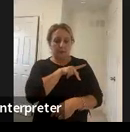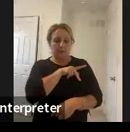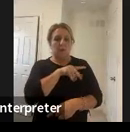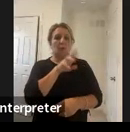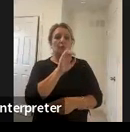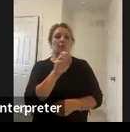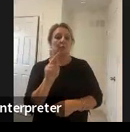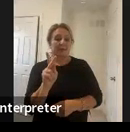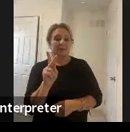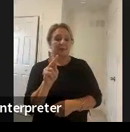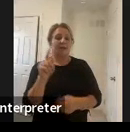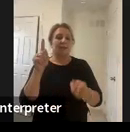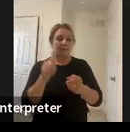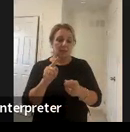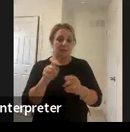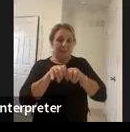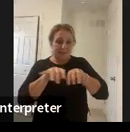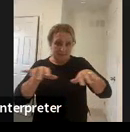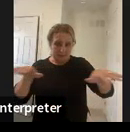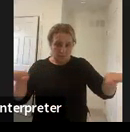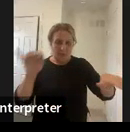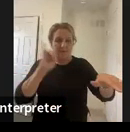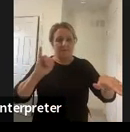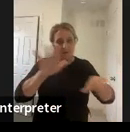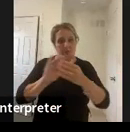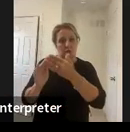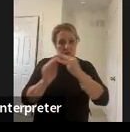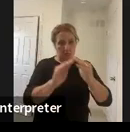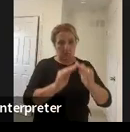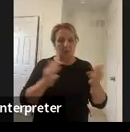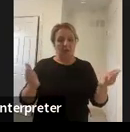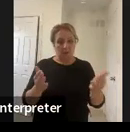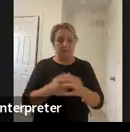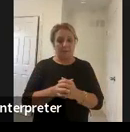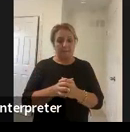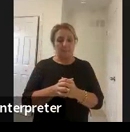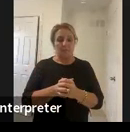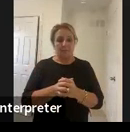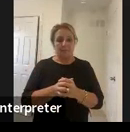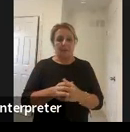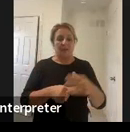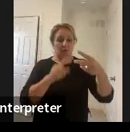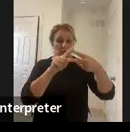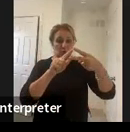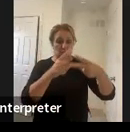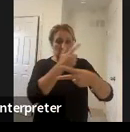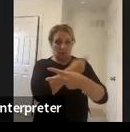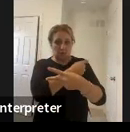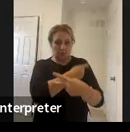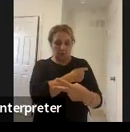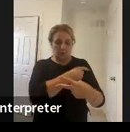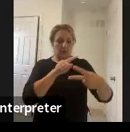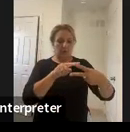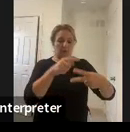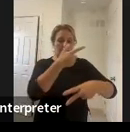and decrease the spread of infection in our community. It is given in 2 doses, 4 weeks apart,